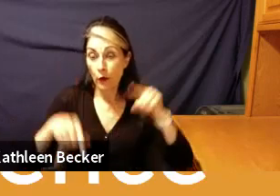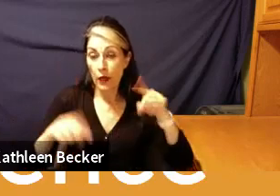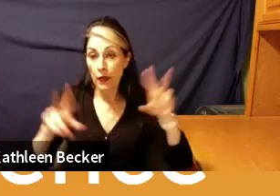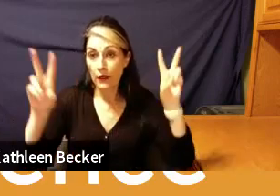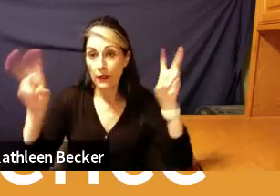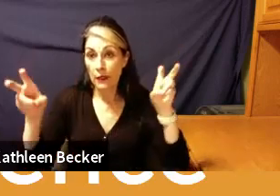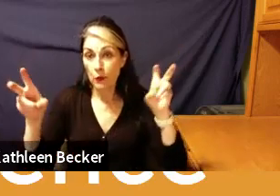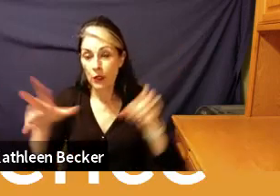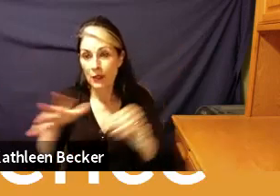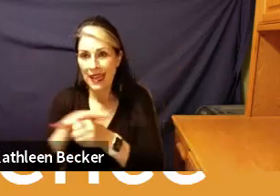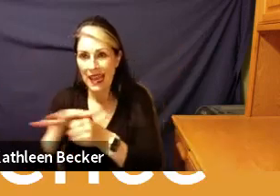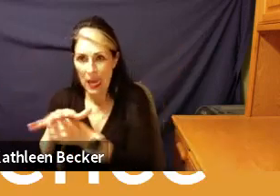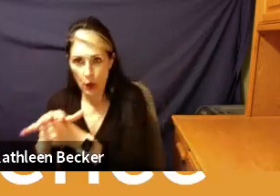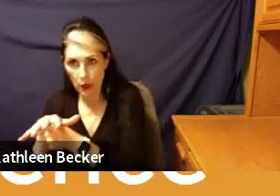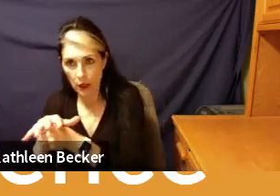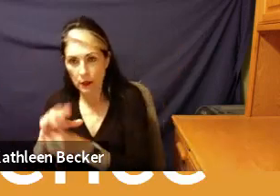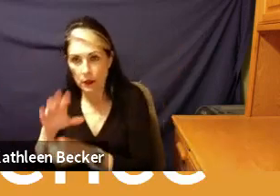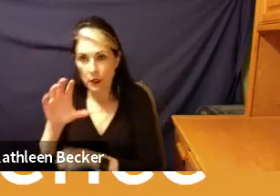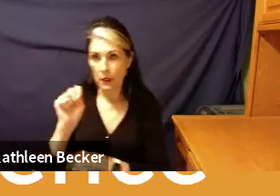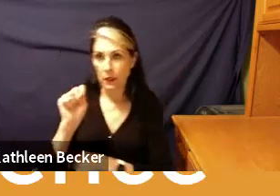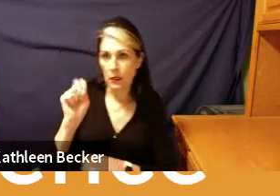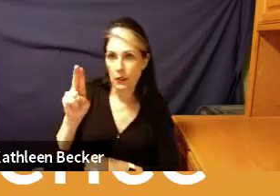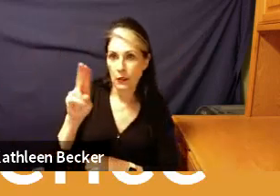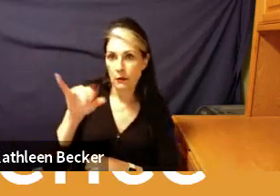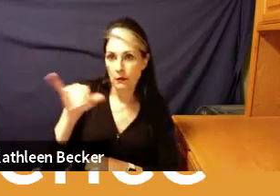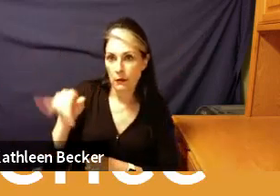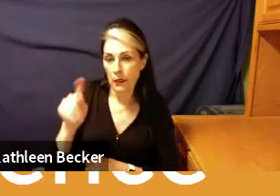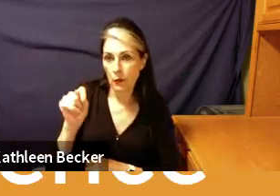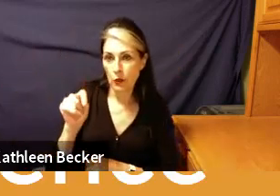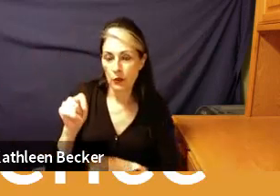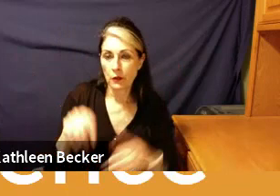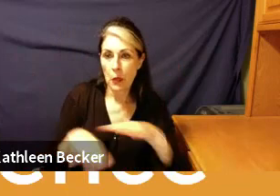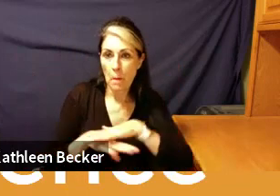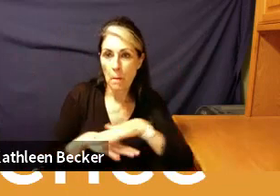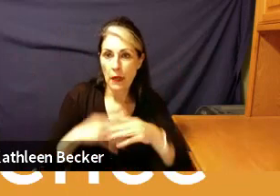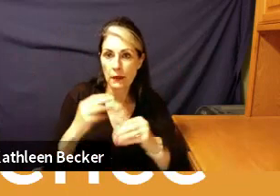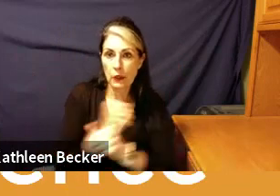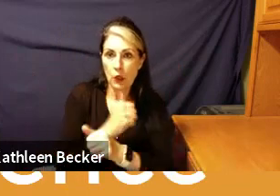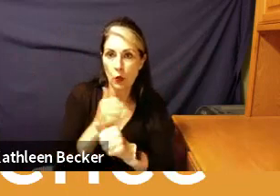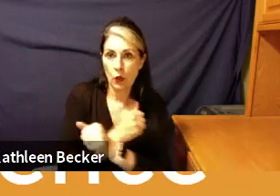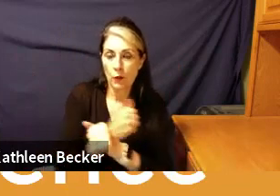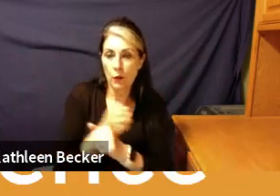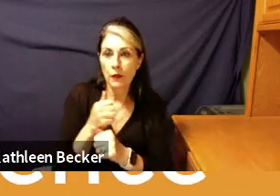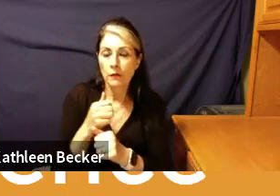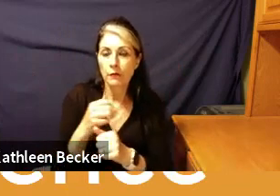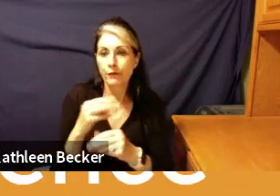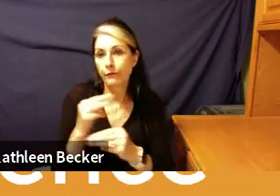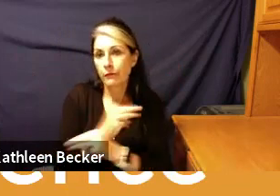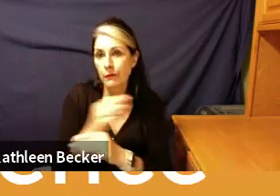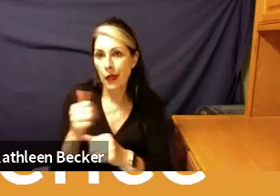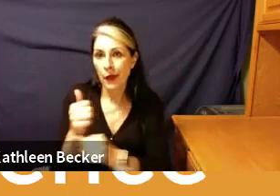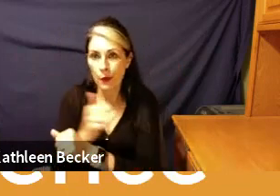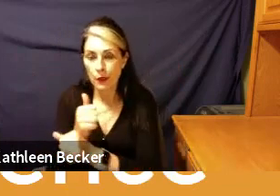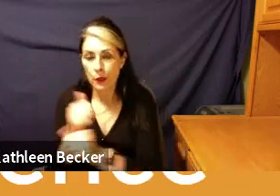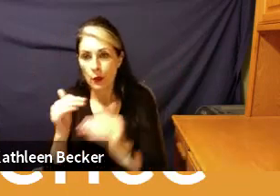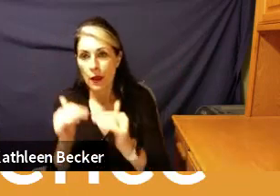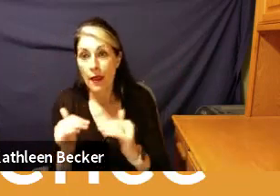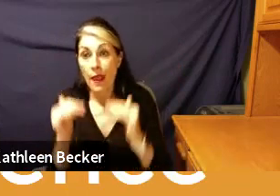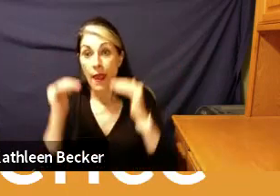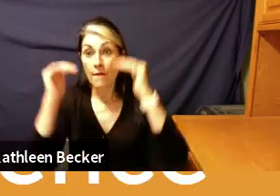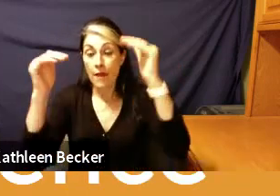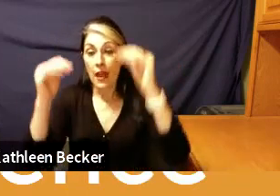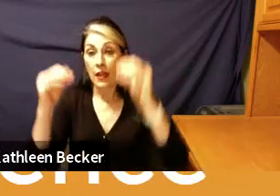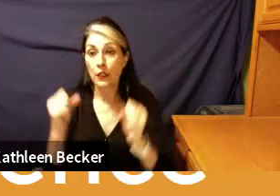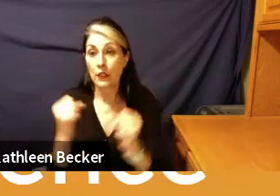subject areas. So from basic arithmetic and algebra to very advanced